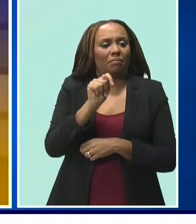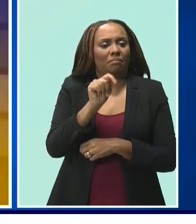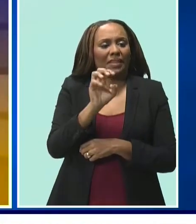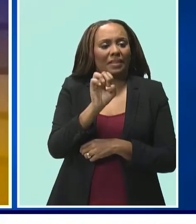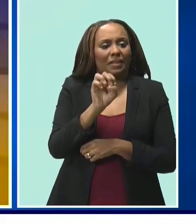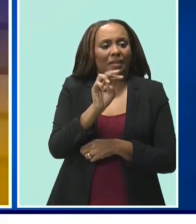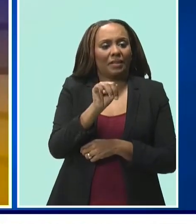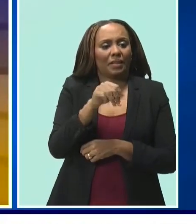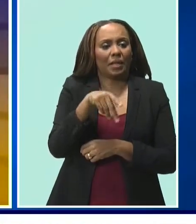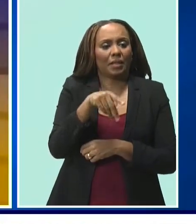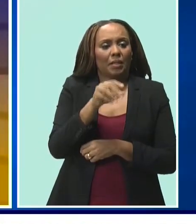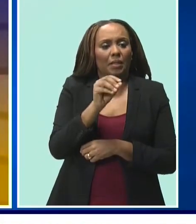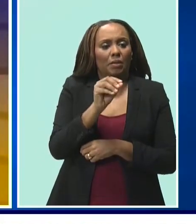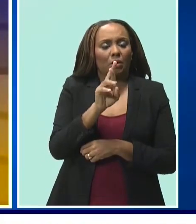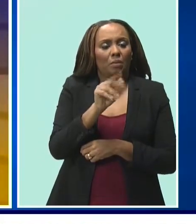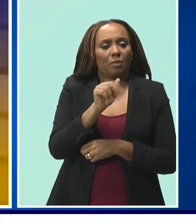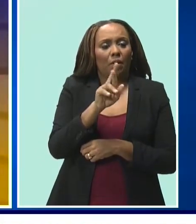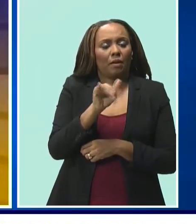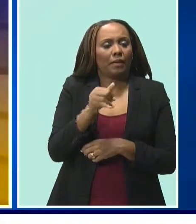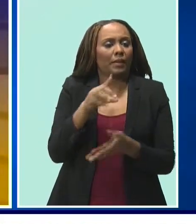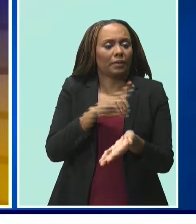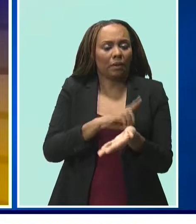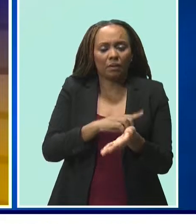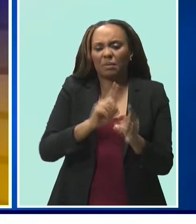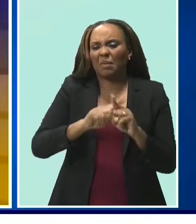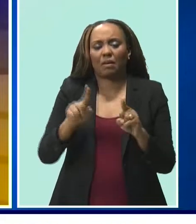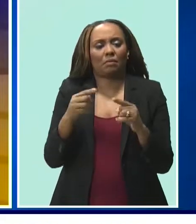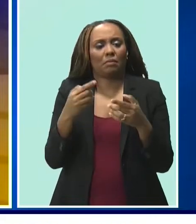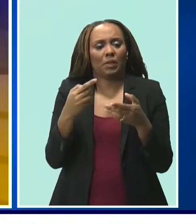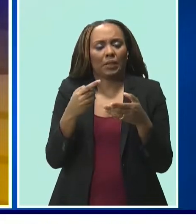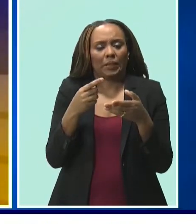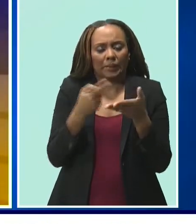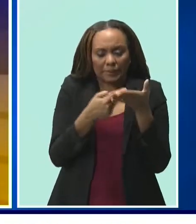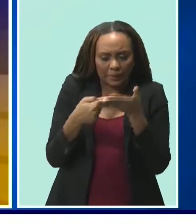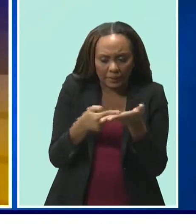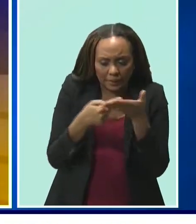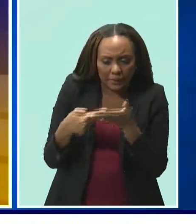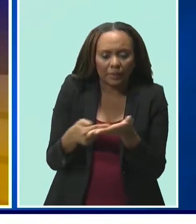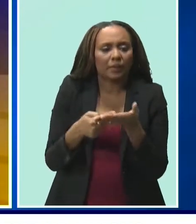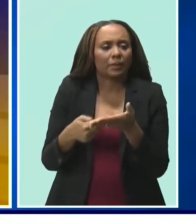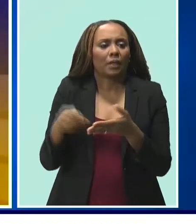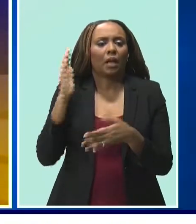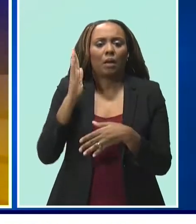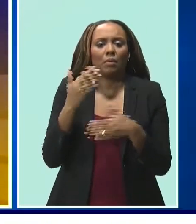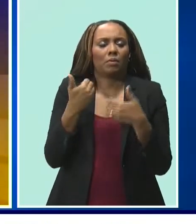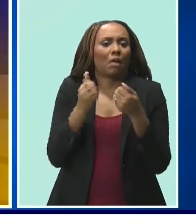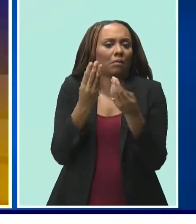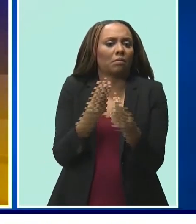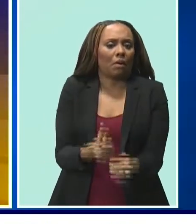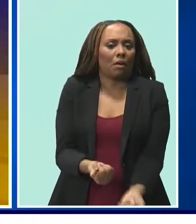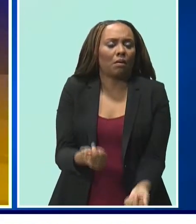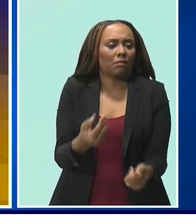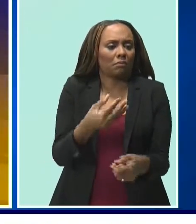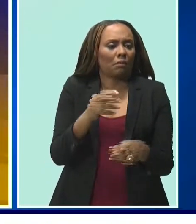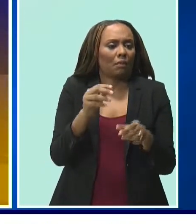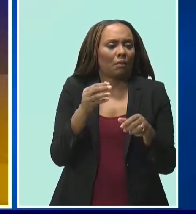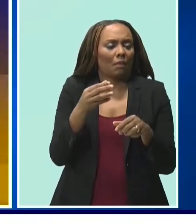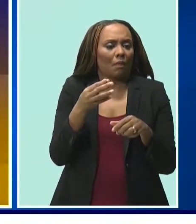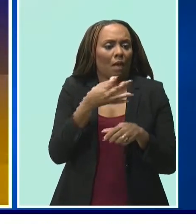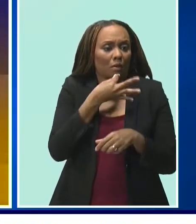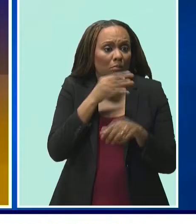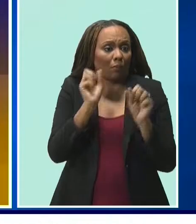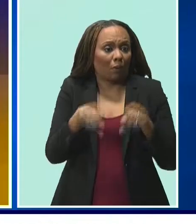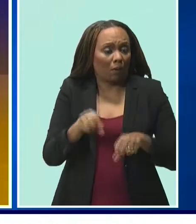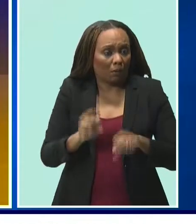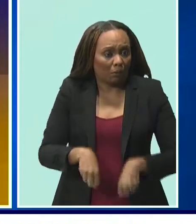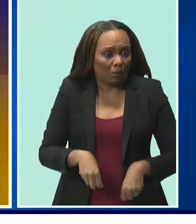issues which were discussed today and which will be sorted out as soon as possible.